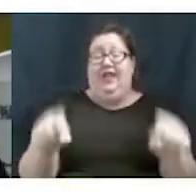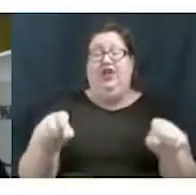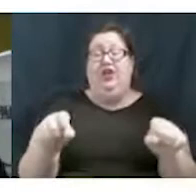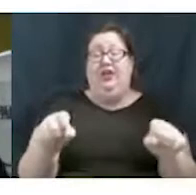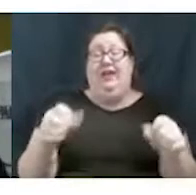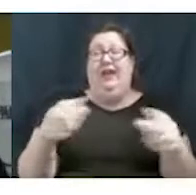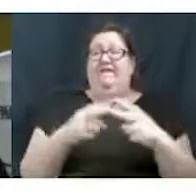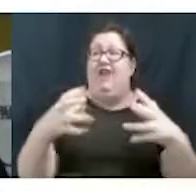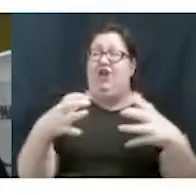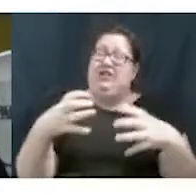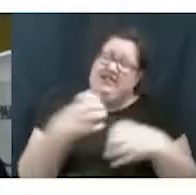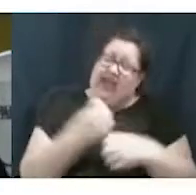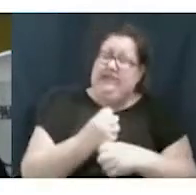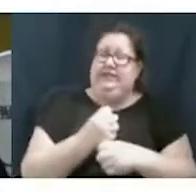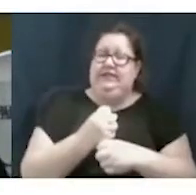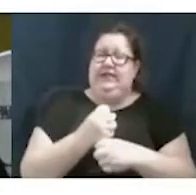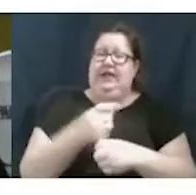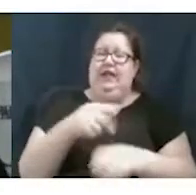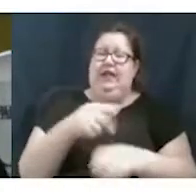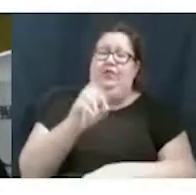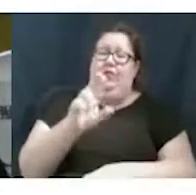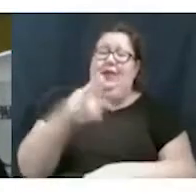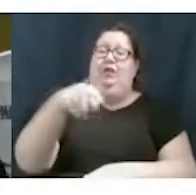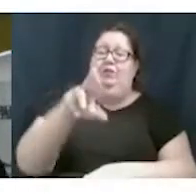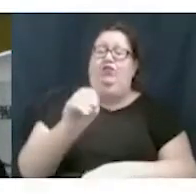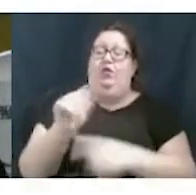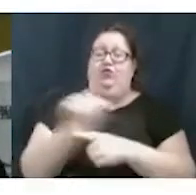condensed Premiere Pro training as well.